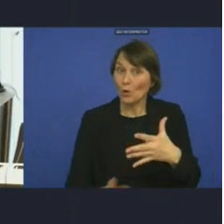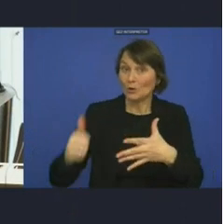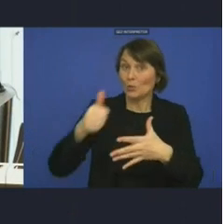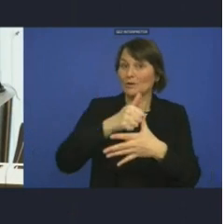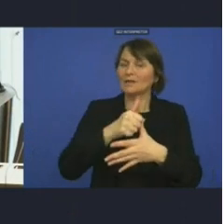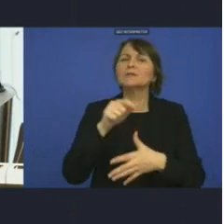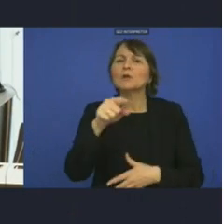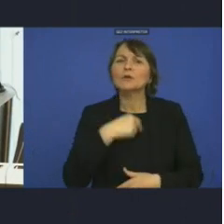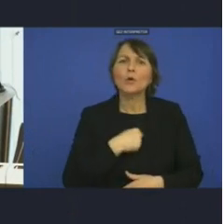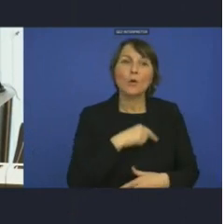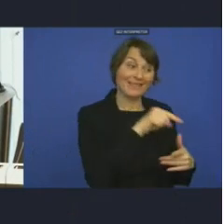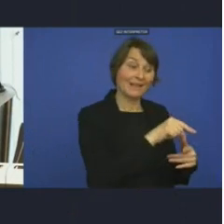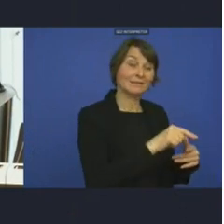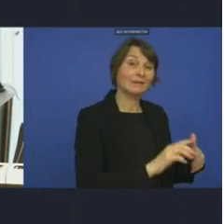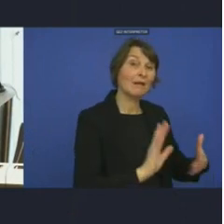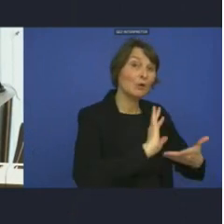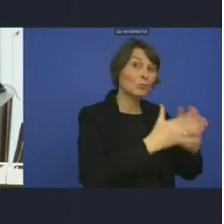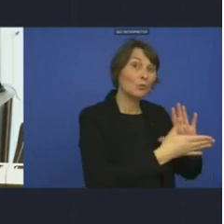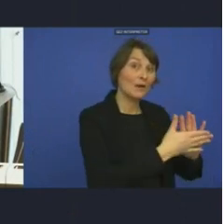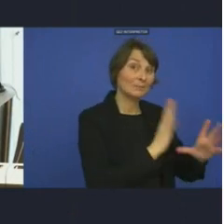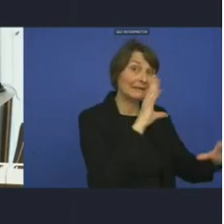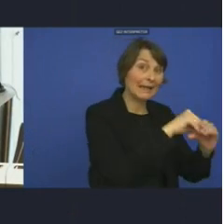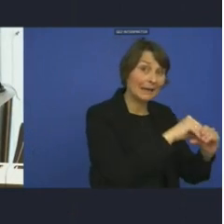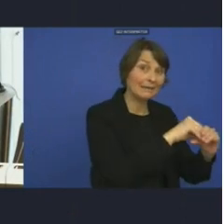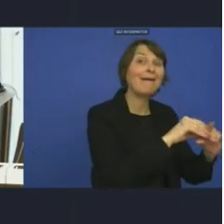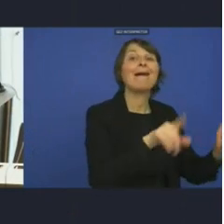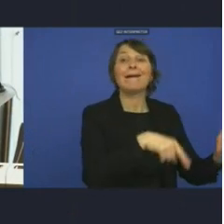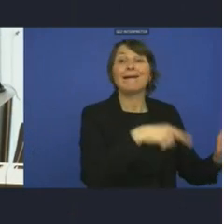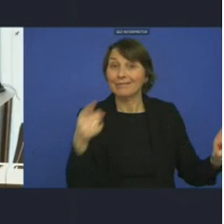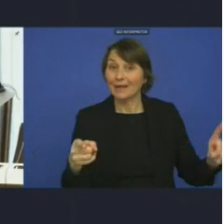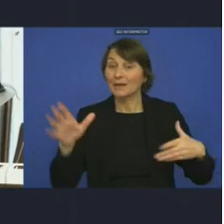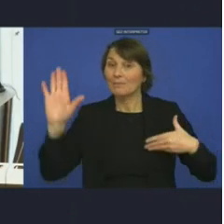to send a pledge. You can send your own individual pledge. You can do it now.